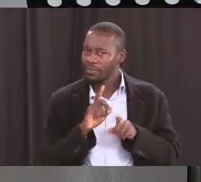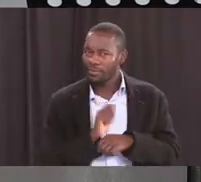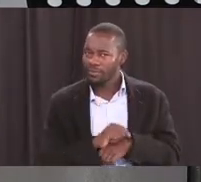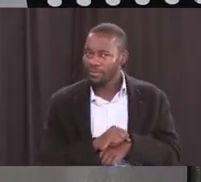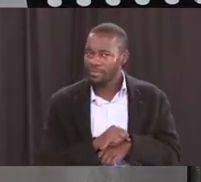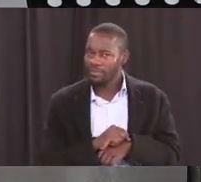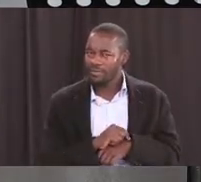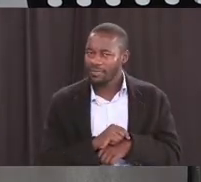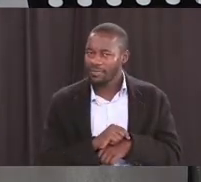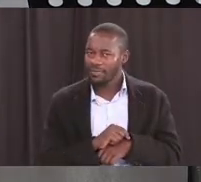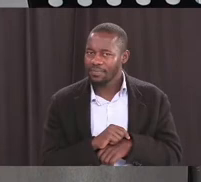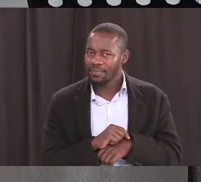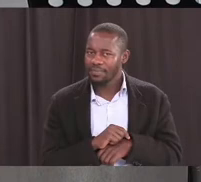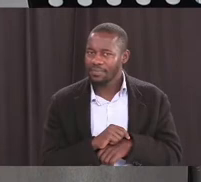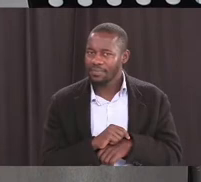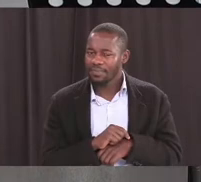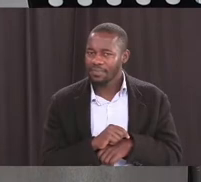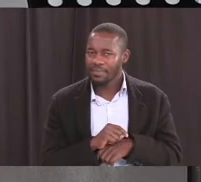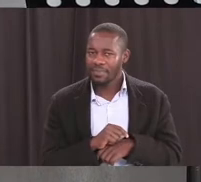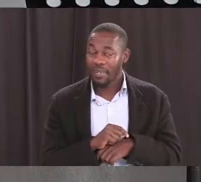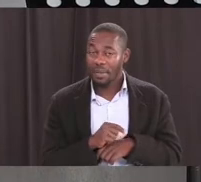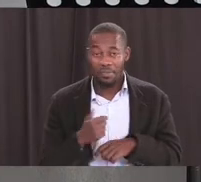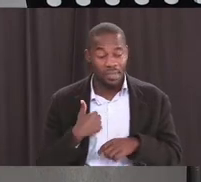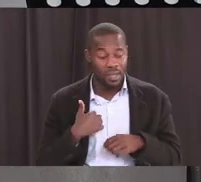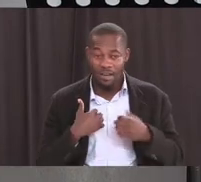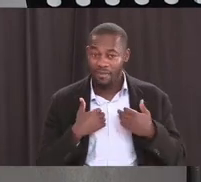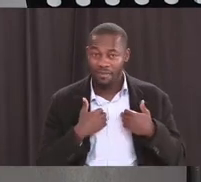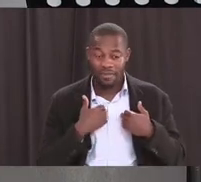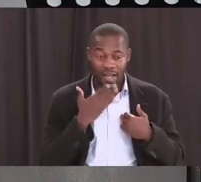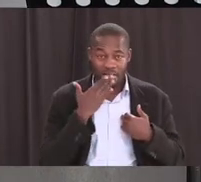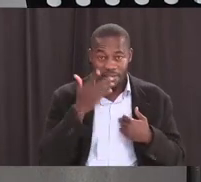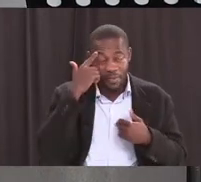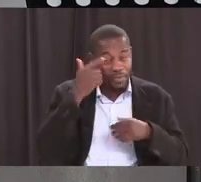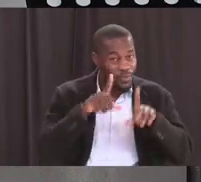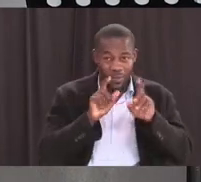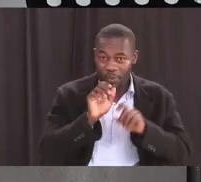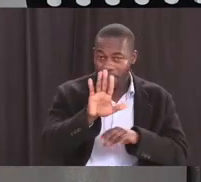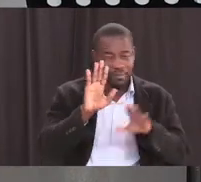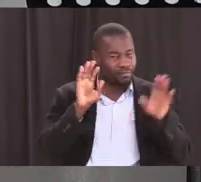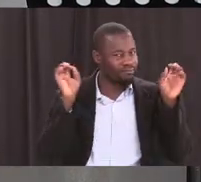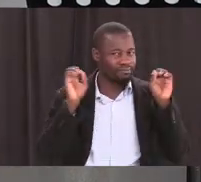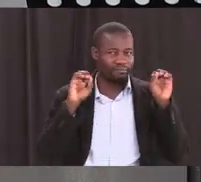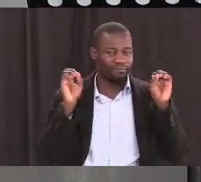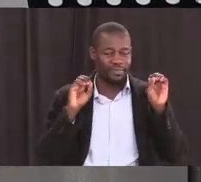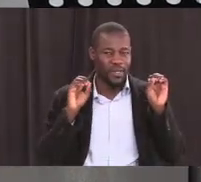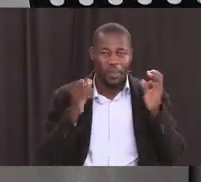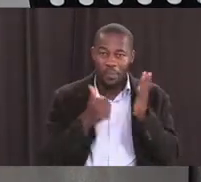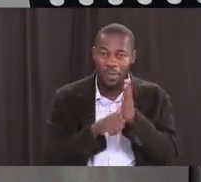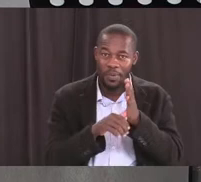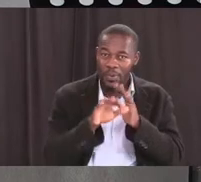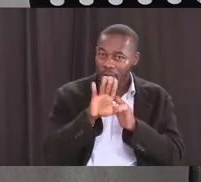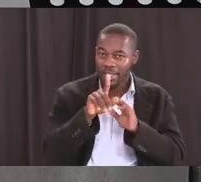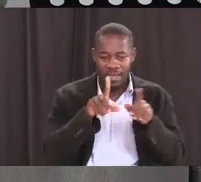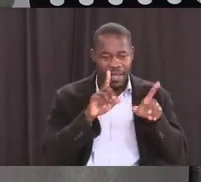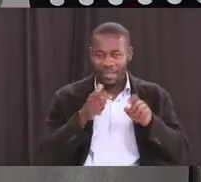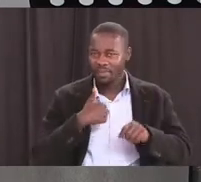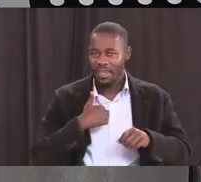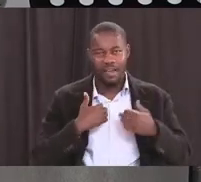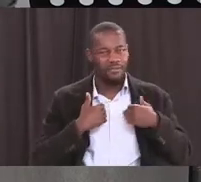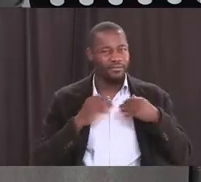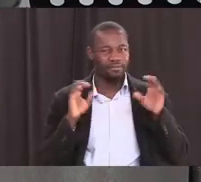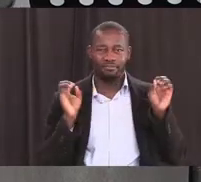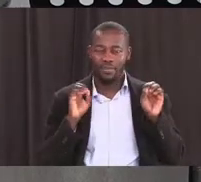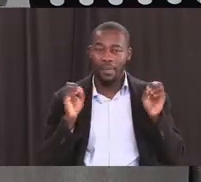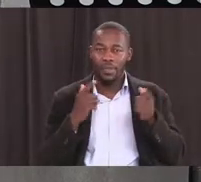And the hard thing is, I don't have the answers to those questions. And neither does Paul. Paul didn't know God's